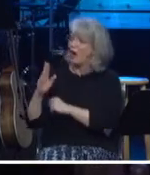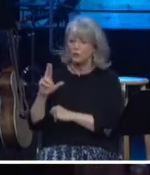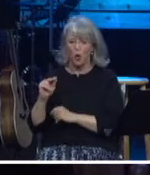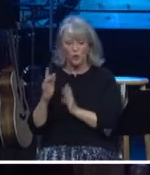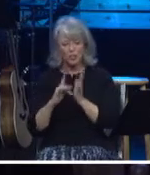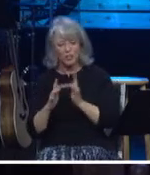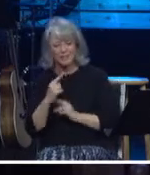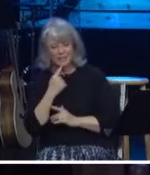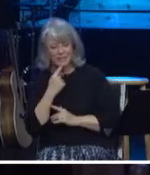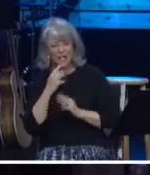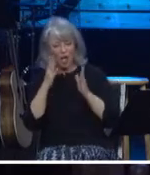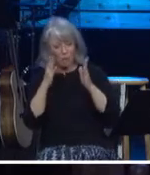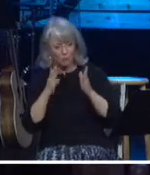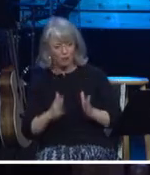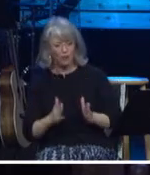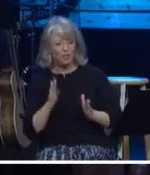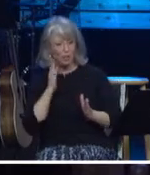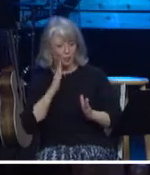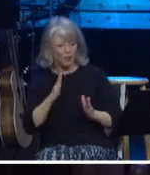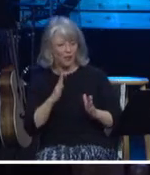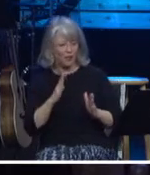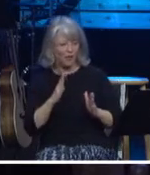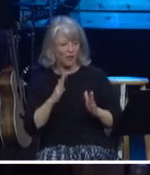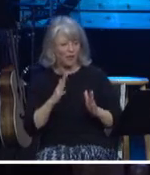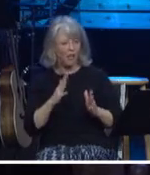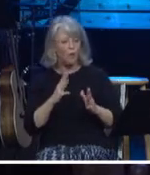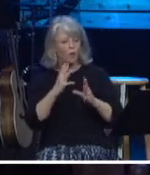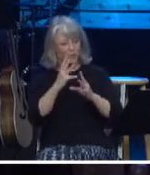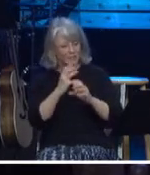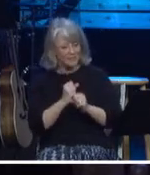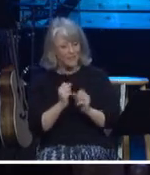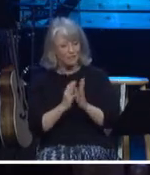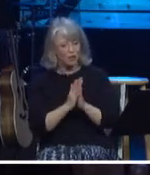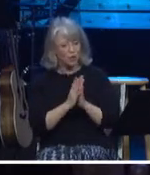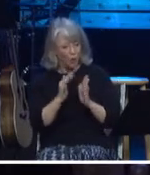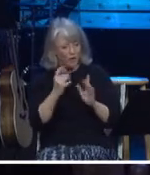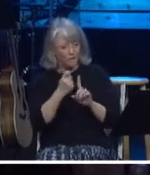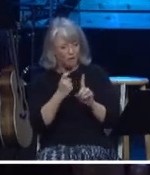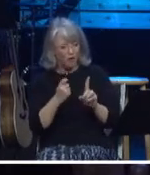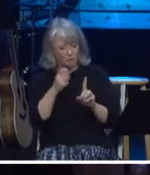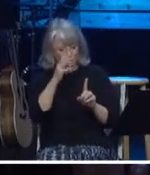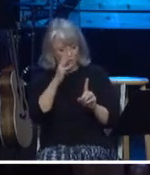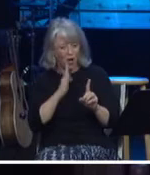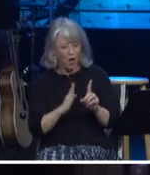He's saying there's someone who's going to receive glory from God, receive praise.